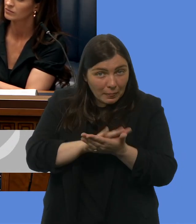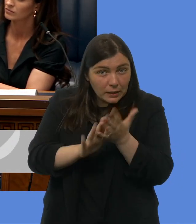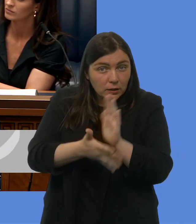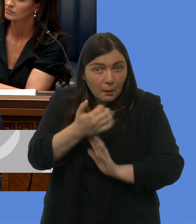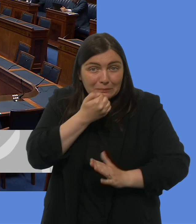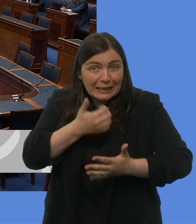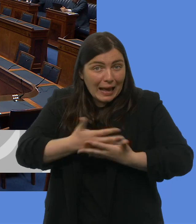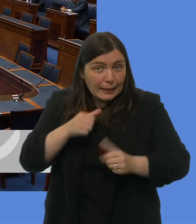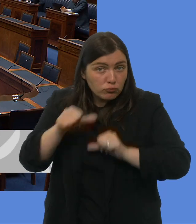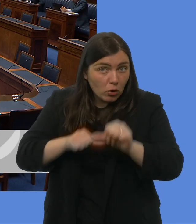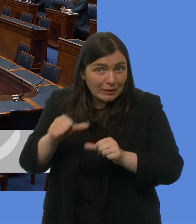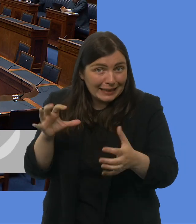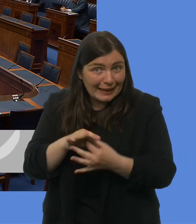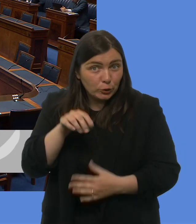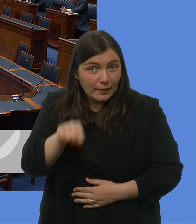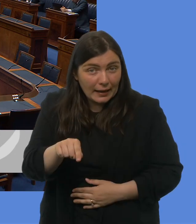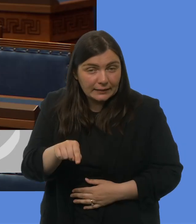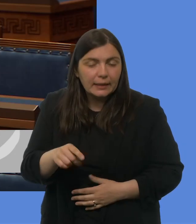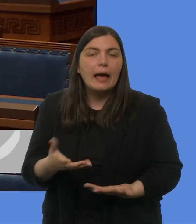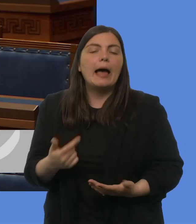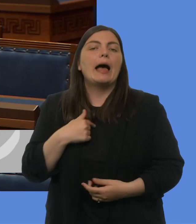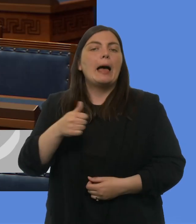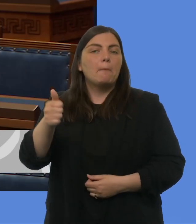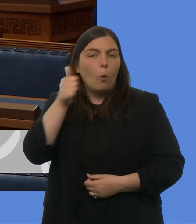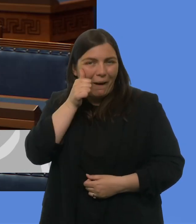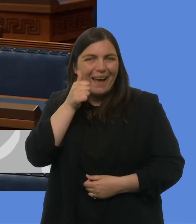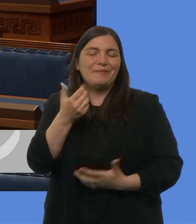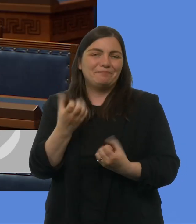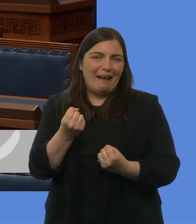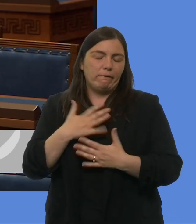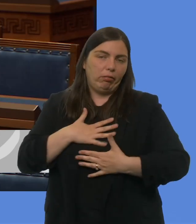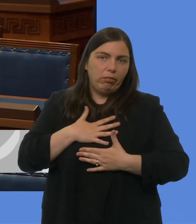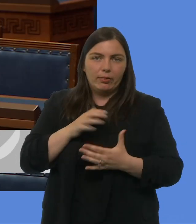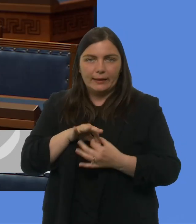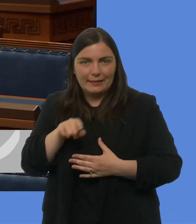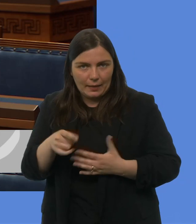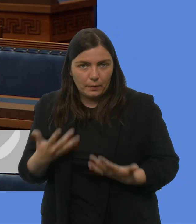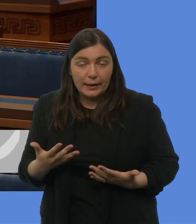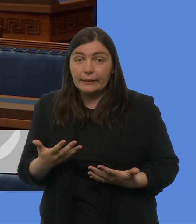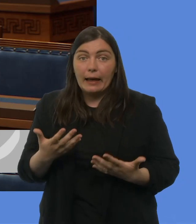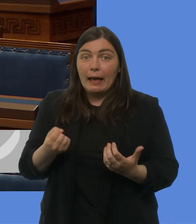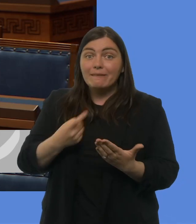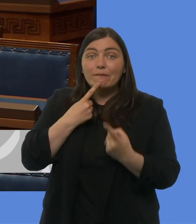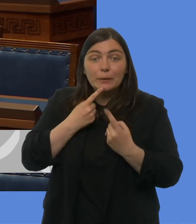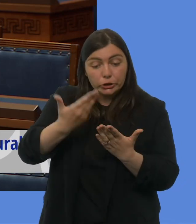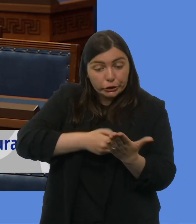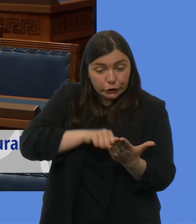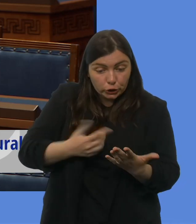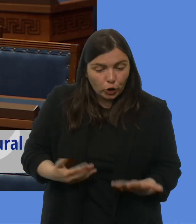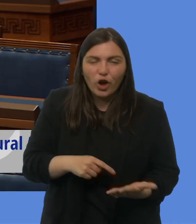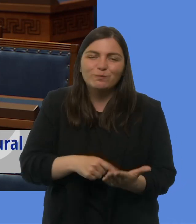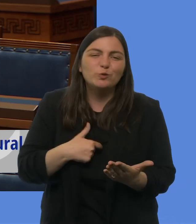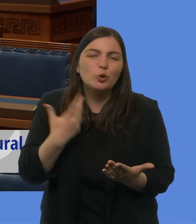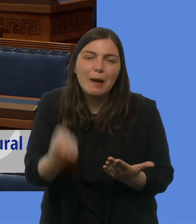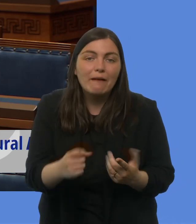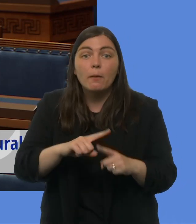progress in relation to that, Minister? I'm very aware of the concerns around that. I don't have anything to hand to me at the moment, but what I'll do is I will write to you, and if necessary